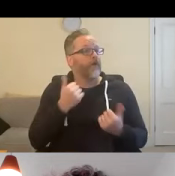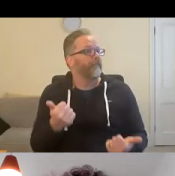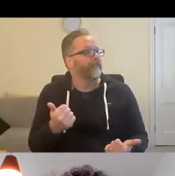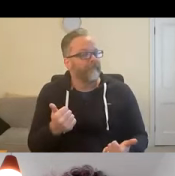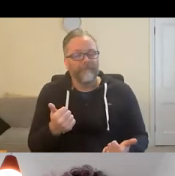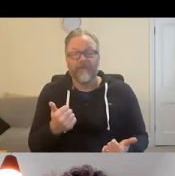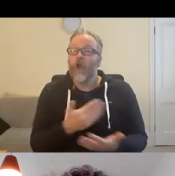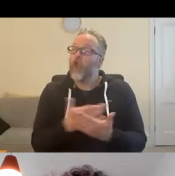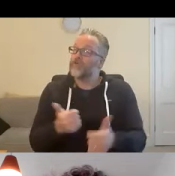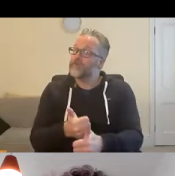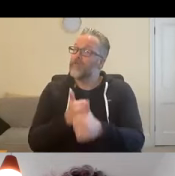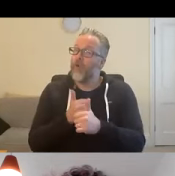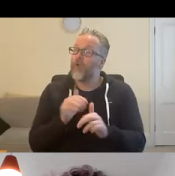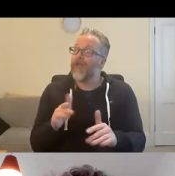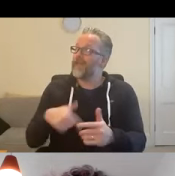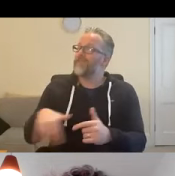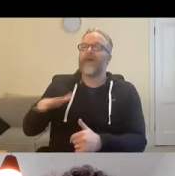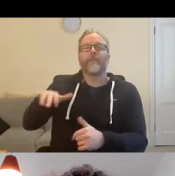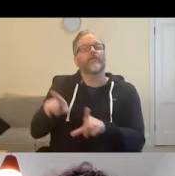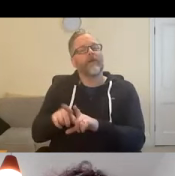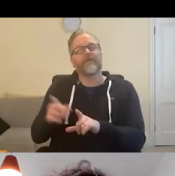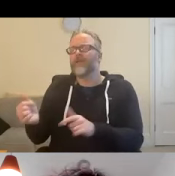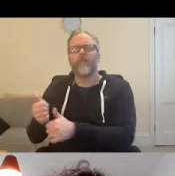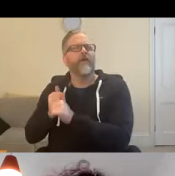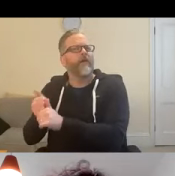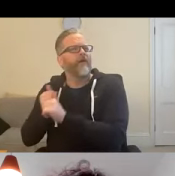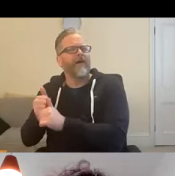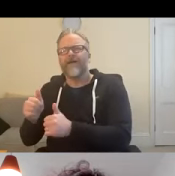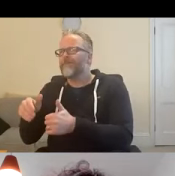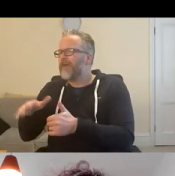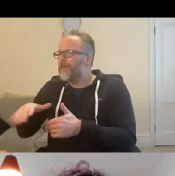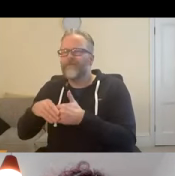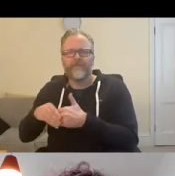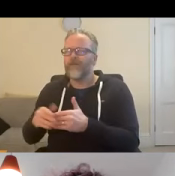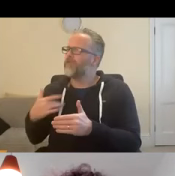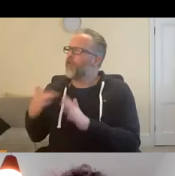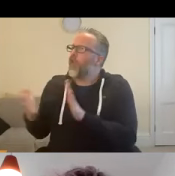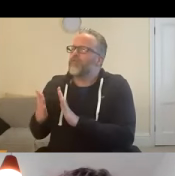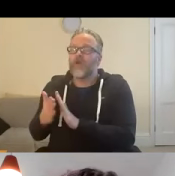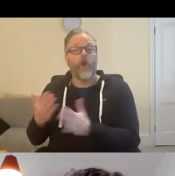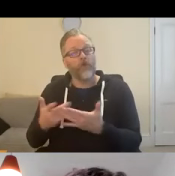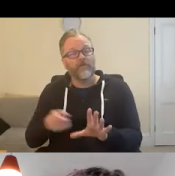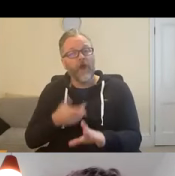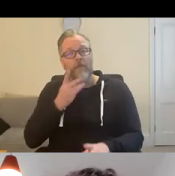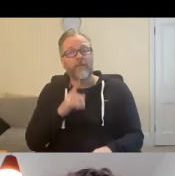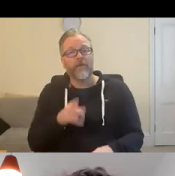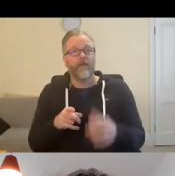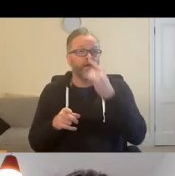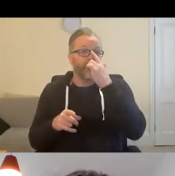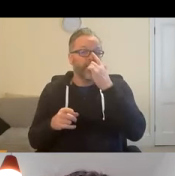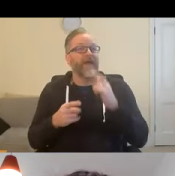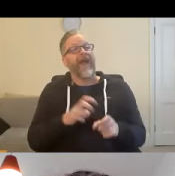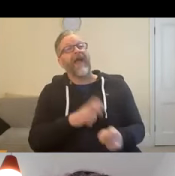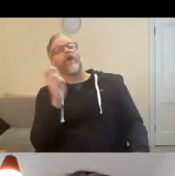lot of support in family and friends. And for many young people, actually, the lack of being in school